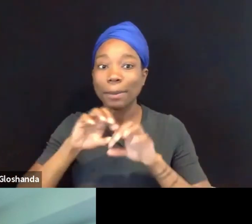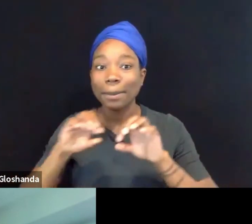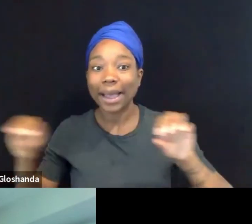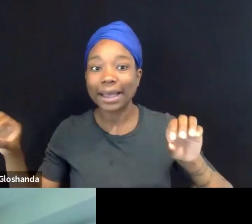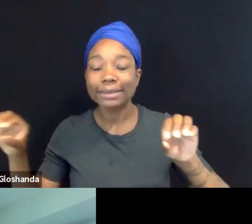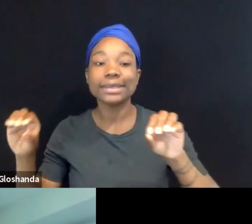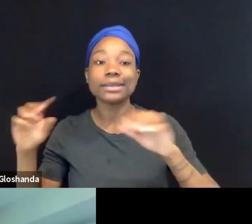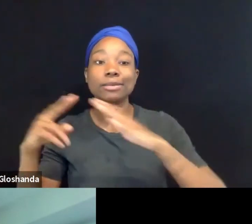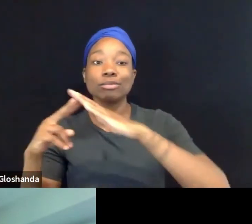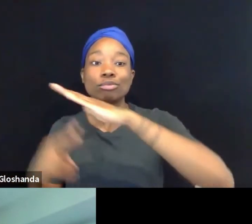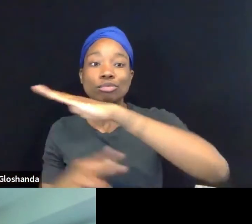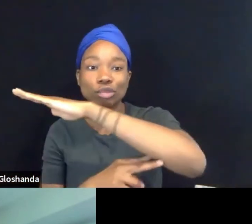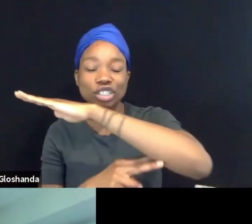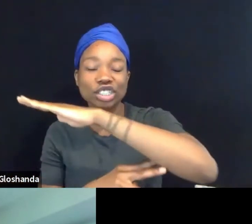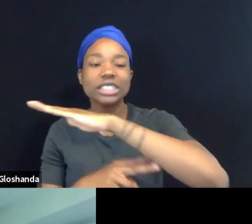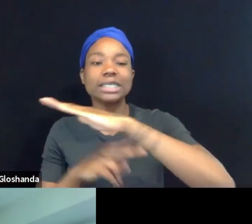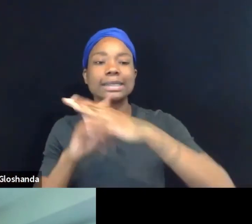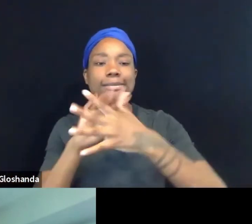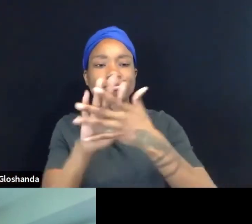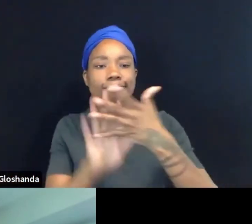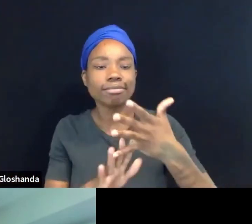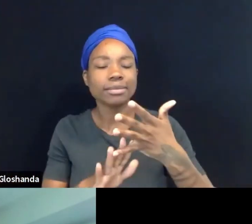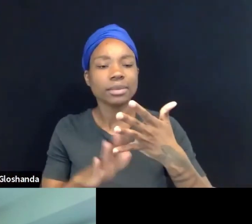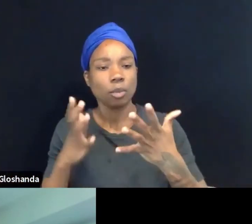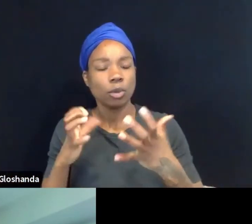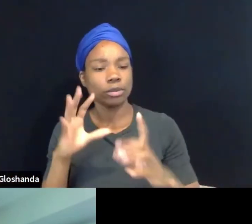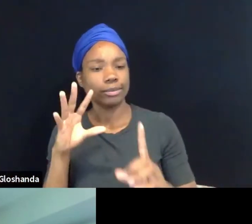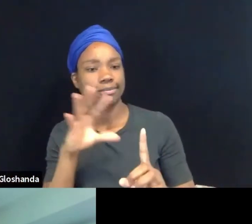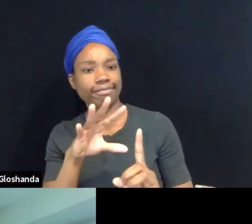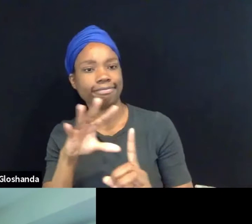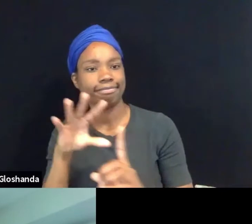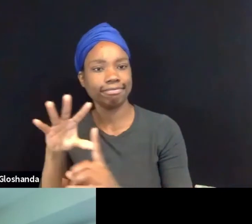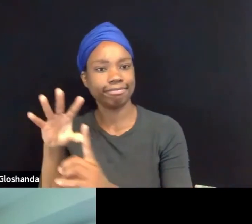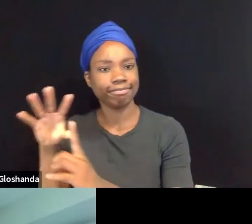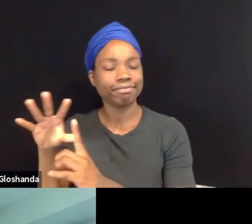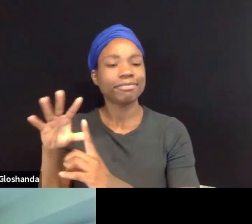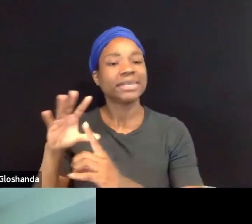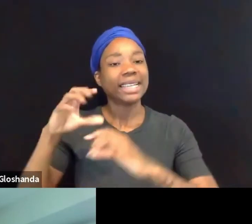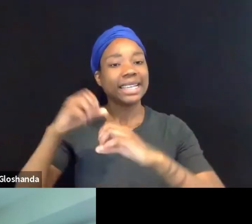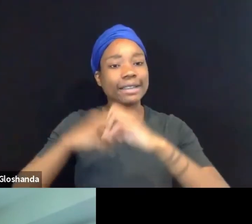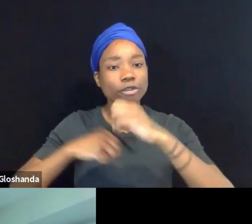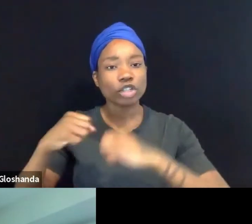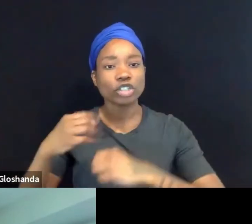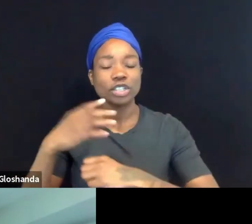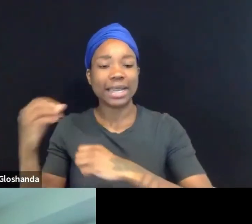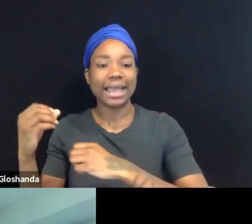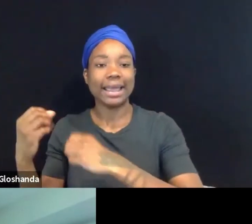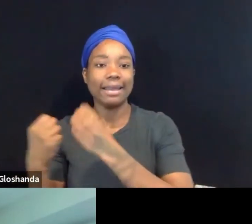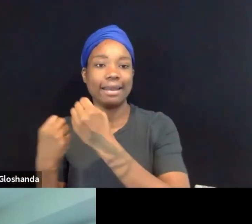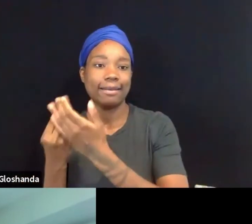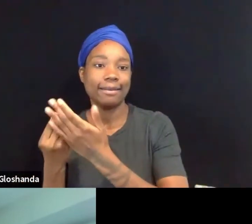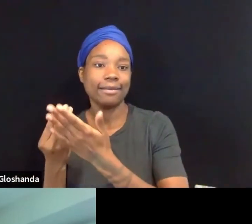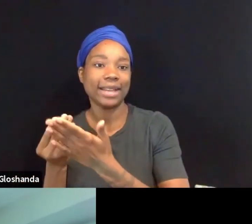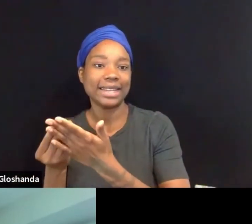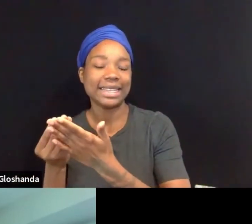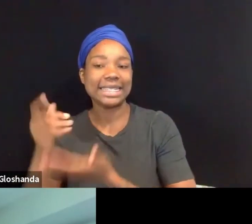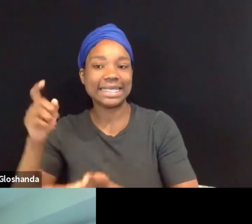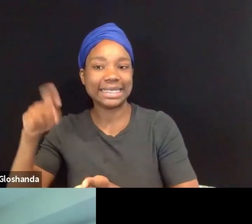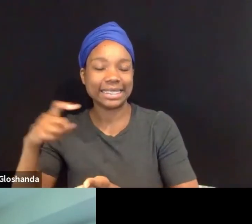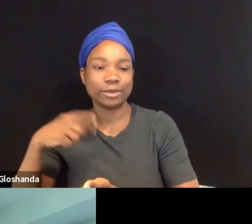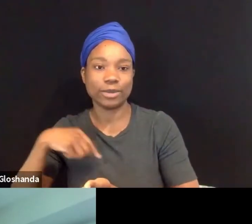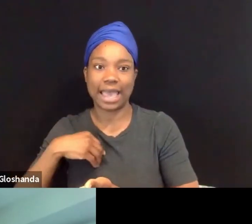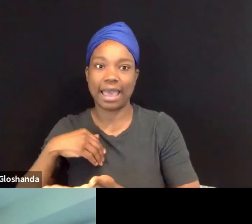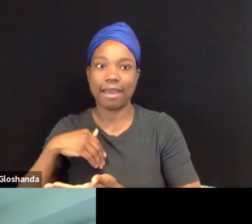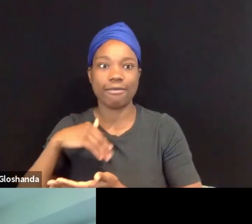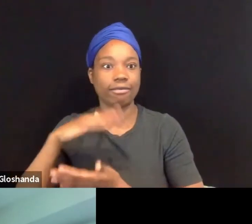infrastructure conditions and funding needs that we have across the country. And I think, as you can see by the nightly headlines in the